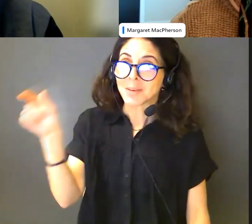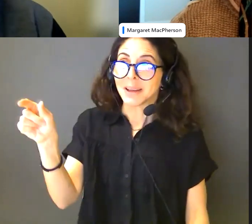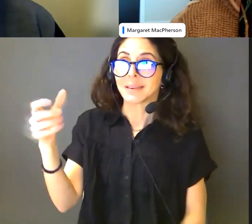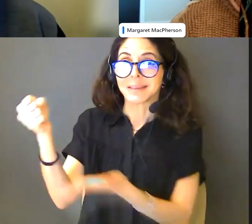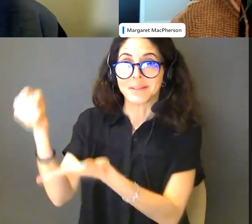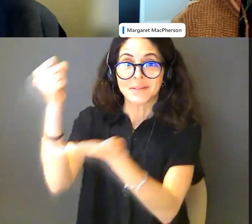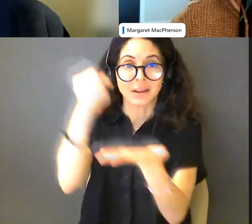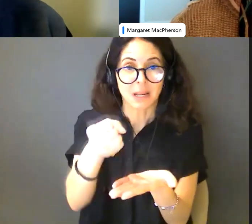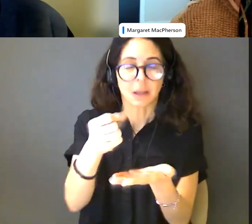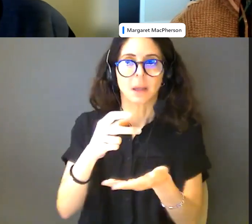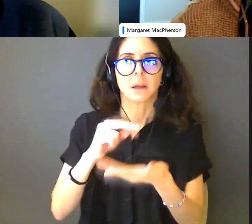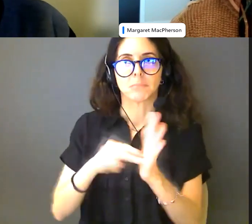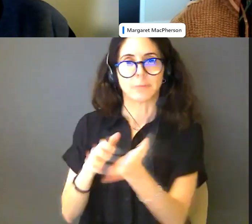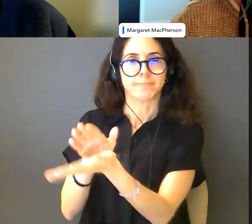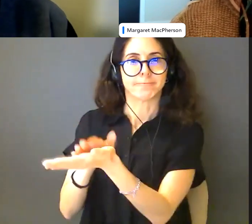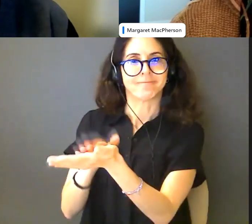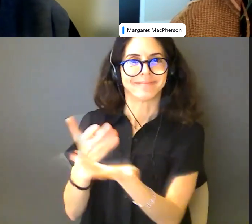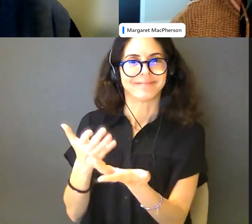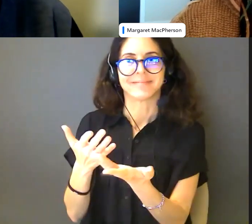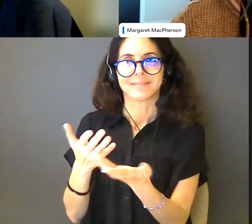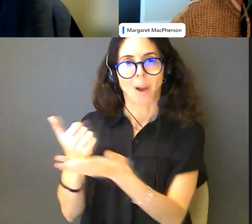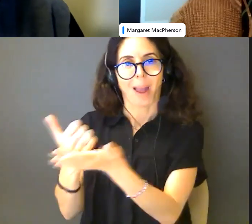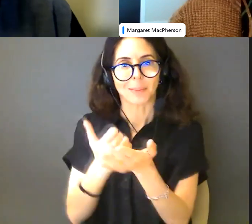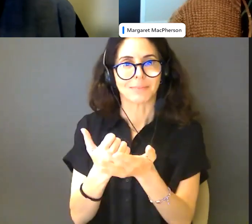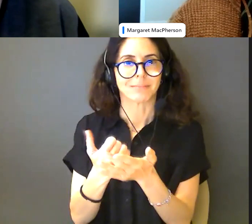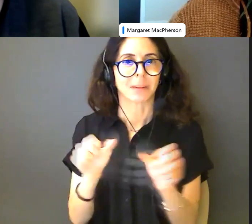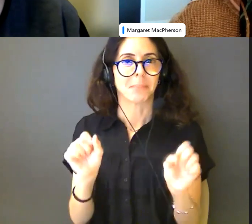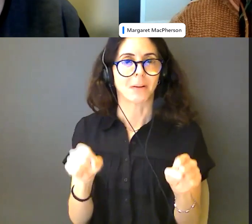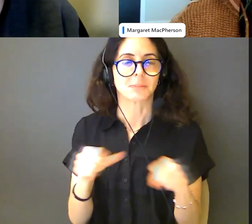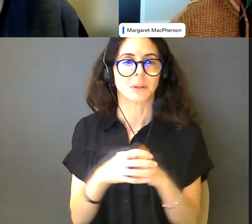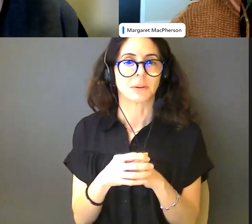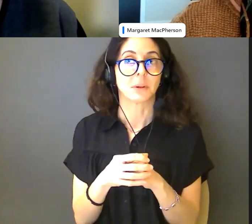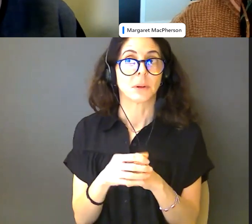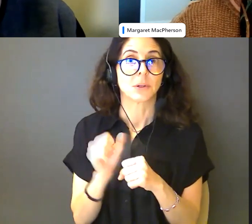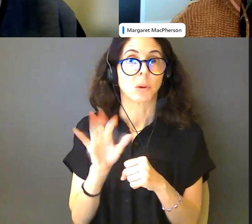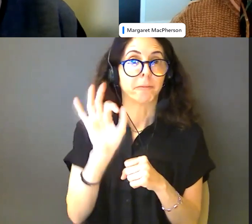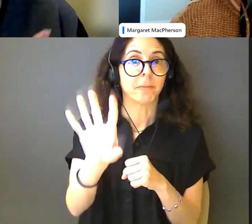possible. So that's if I were to be giving an advice,